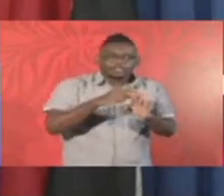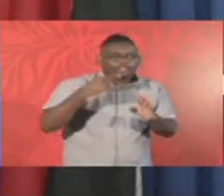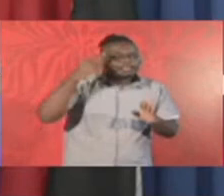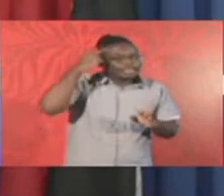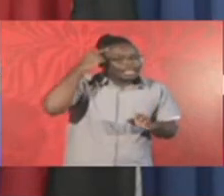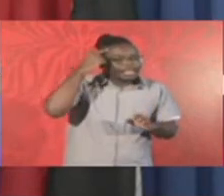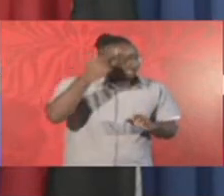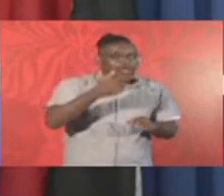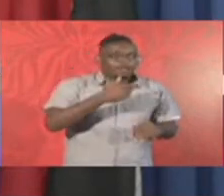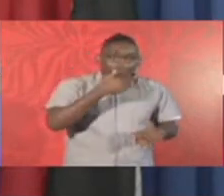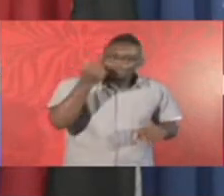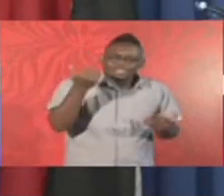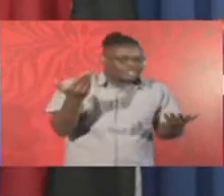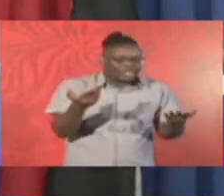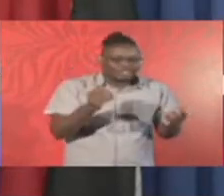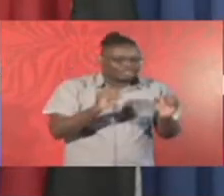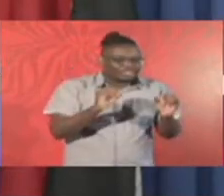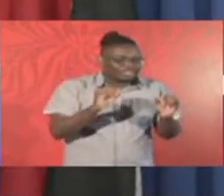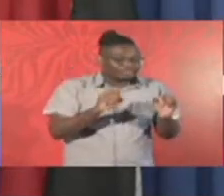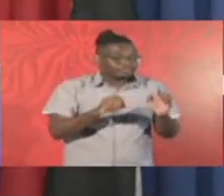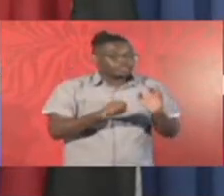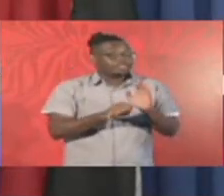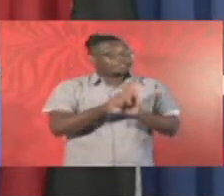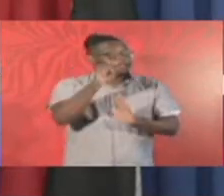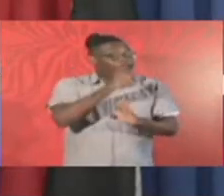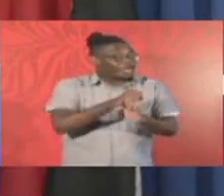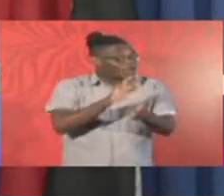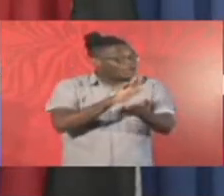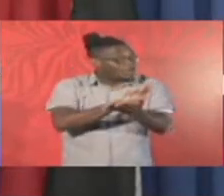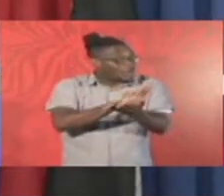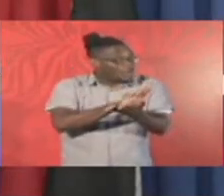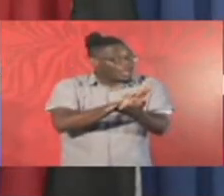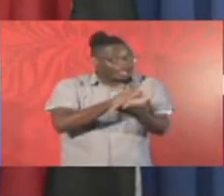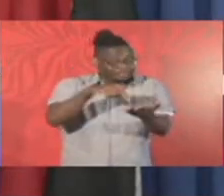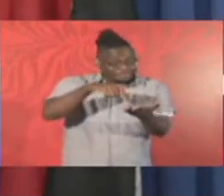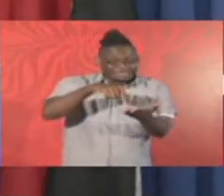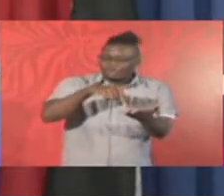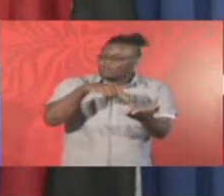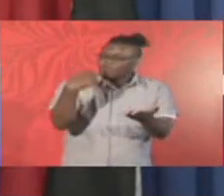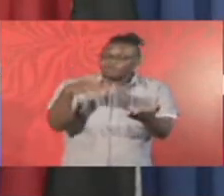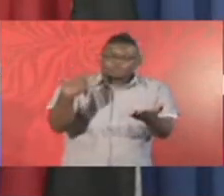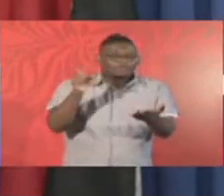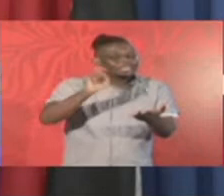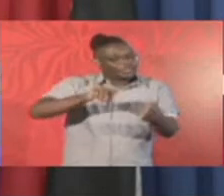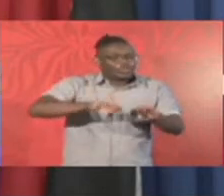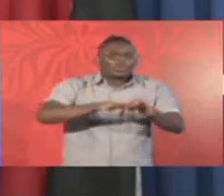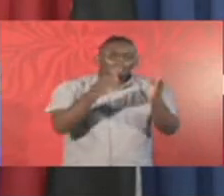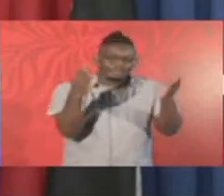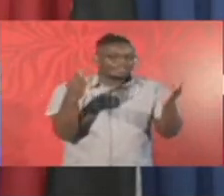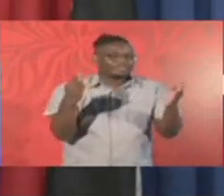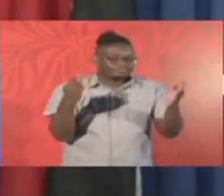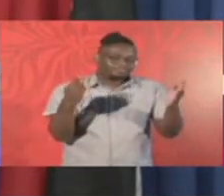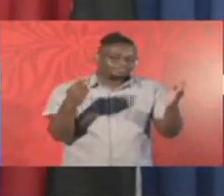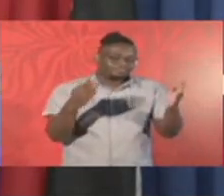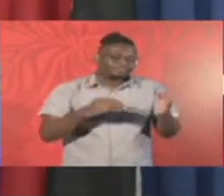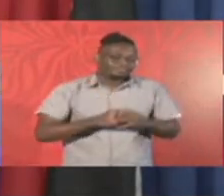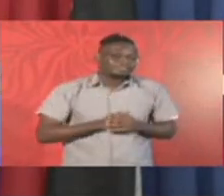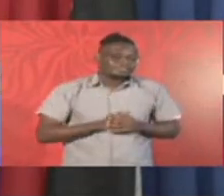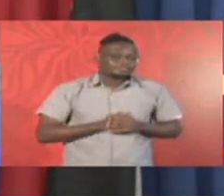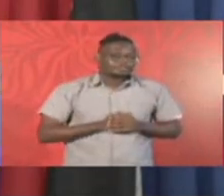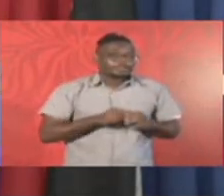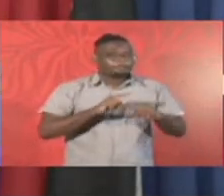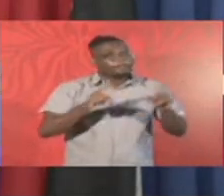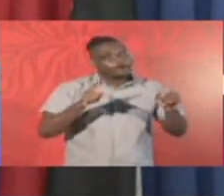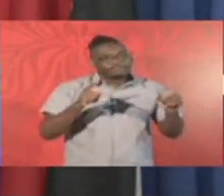September of children coming out to school to mix with a vaccinated population, this is not what